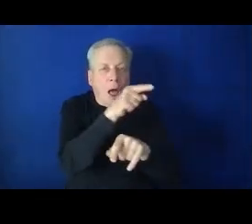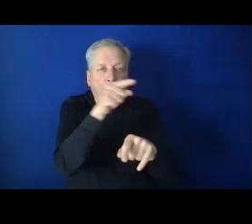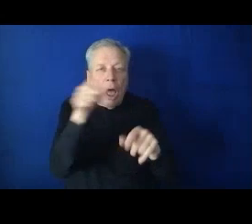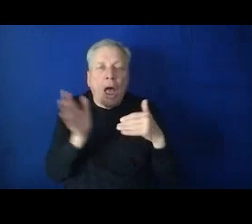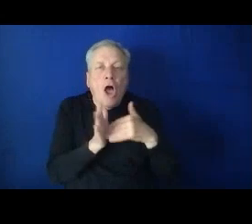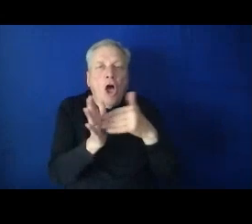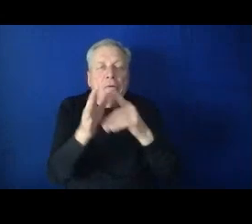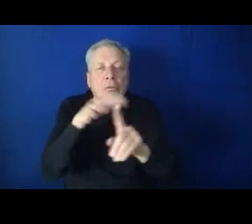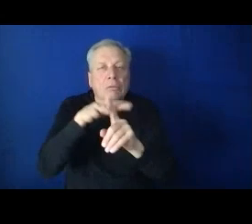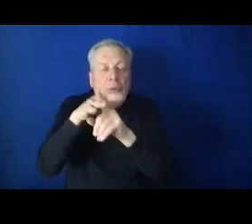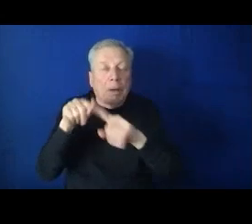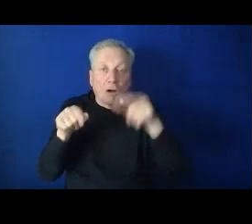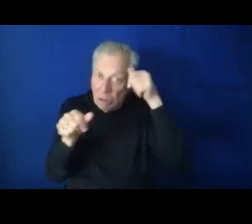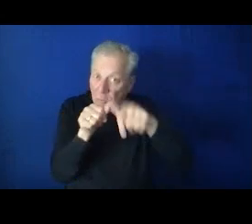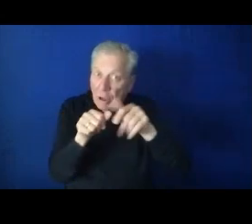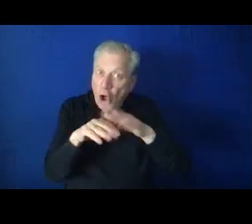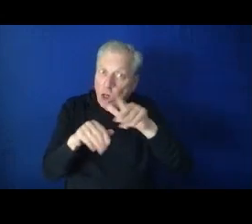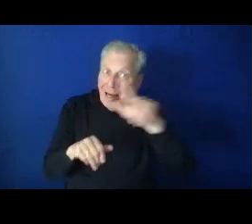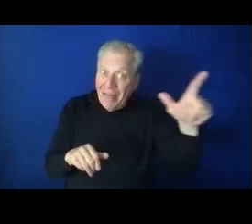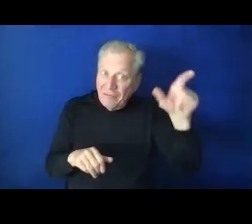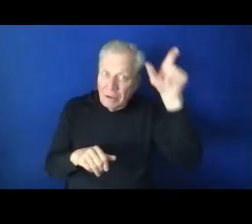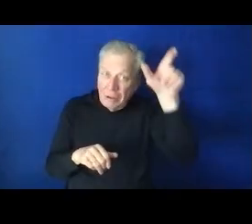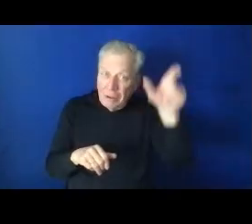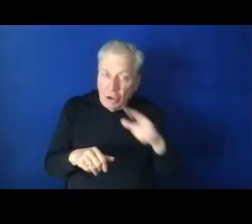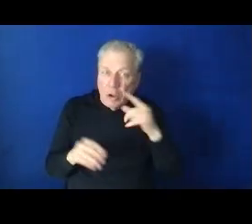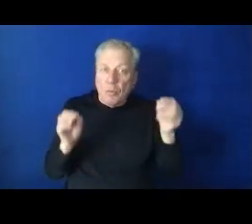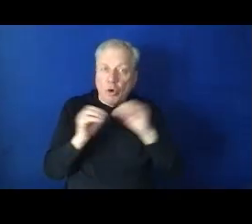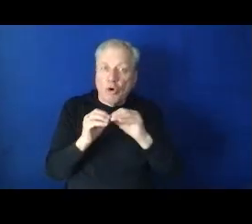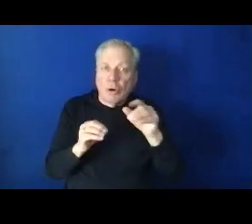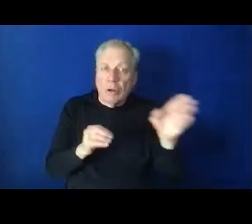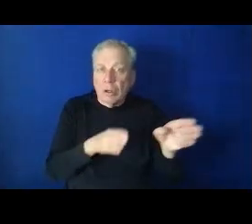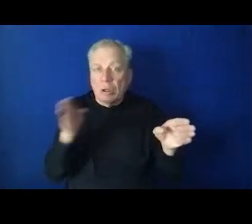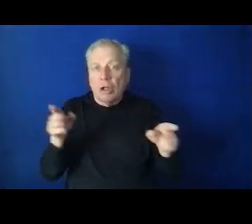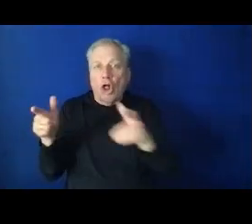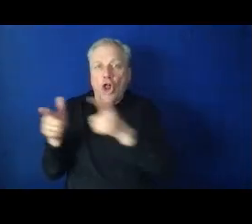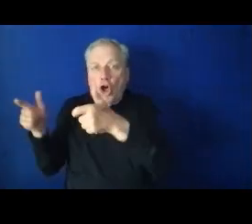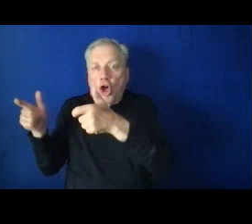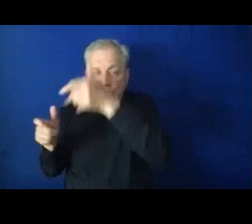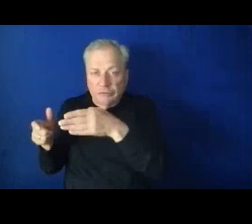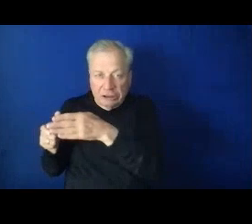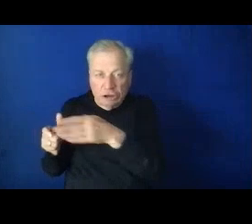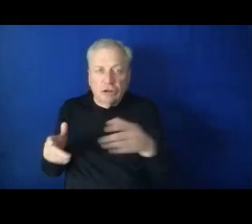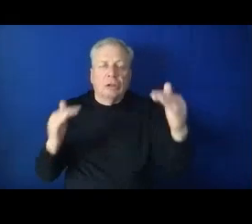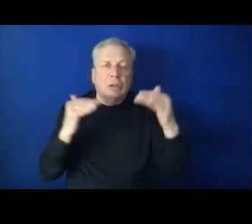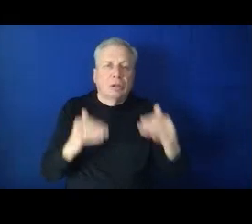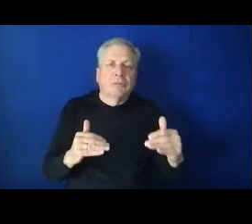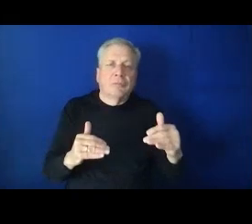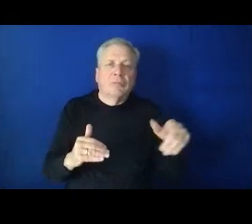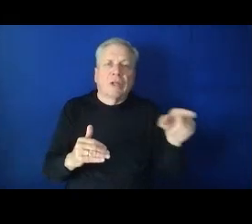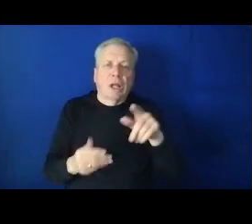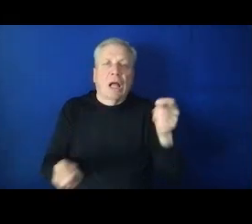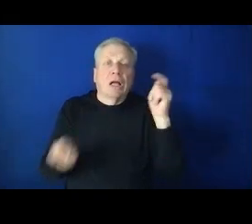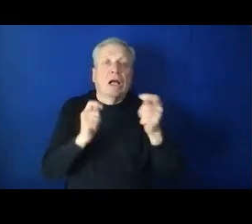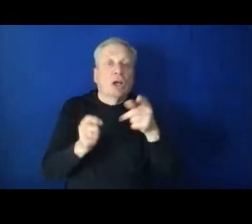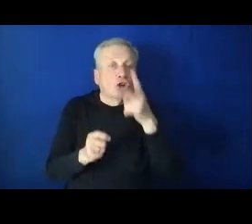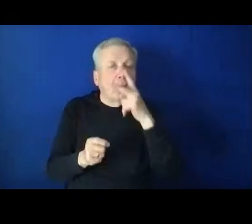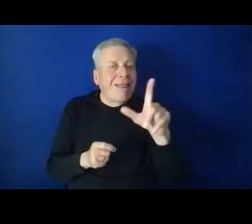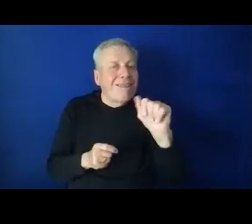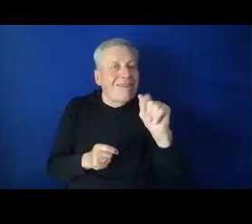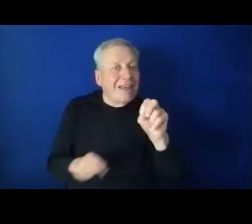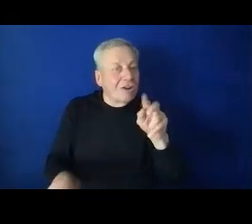So keeping in mind that on the left side, there are smaller fish, on the right side, there are larger fish. And then conversely, you see the lake